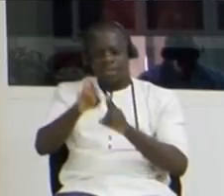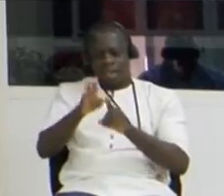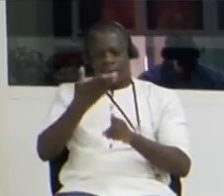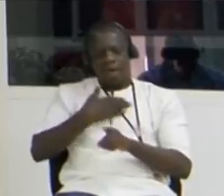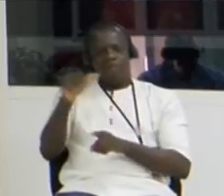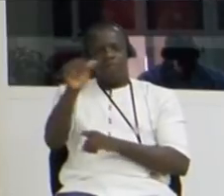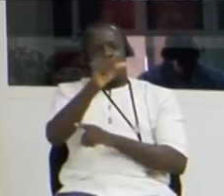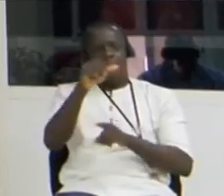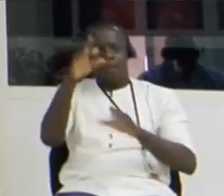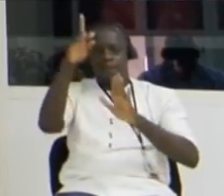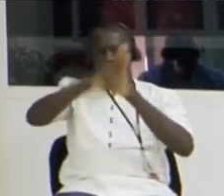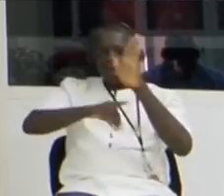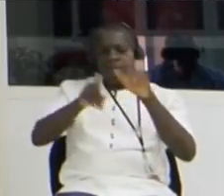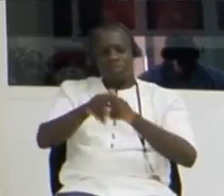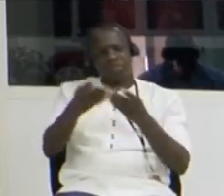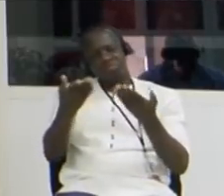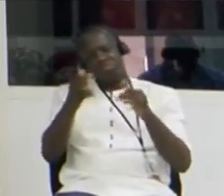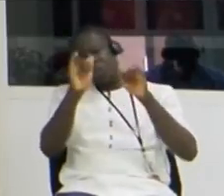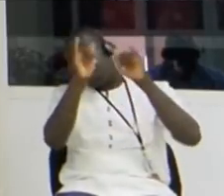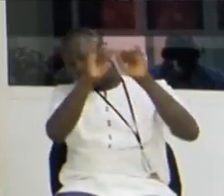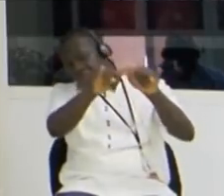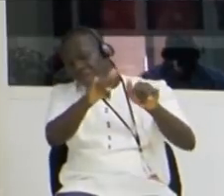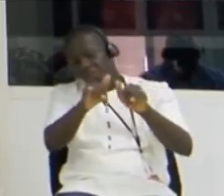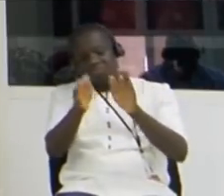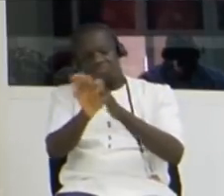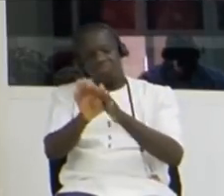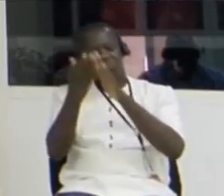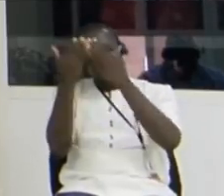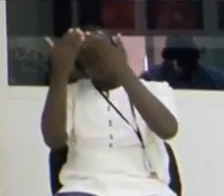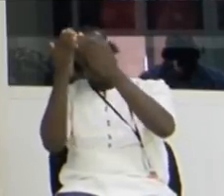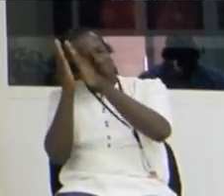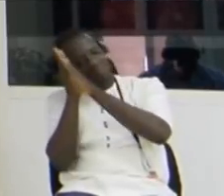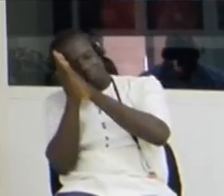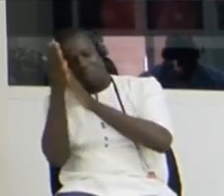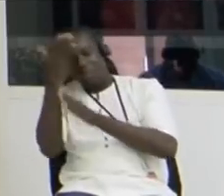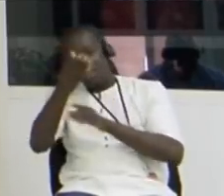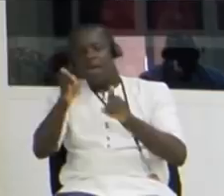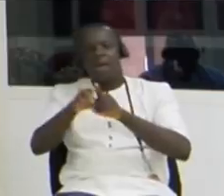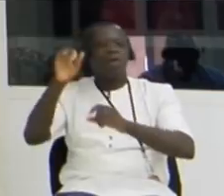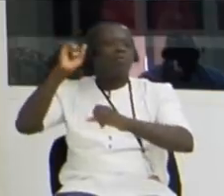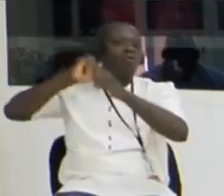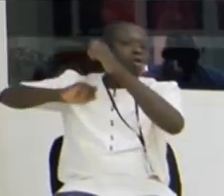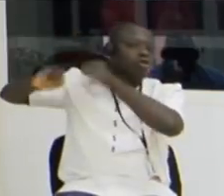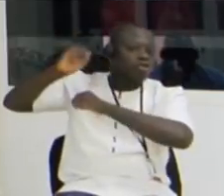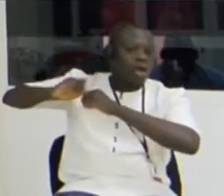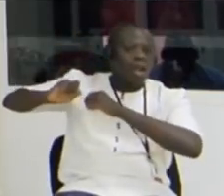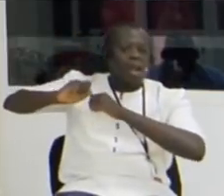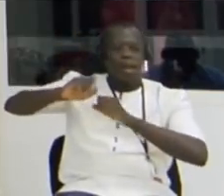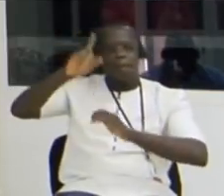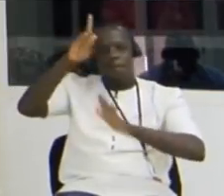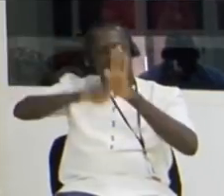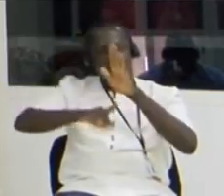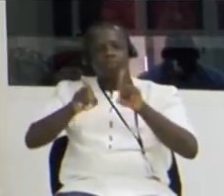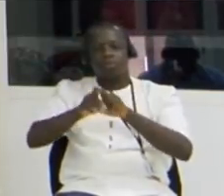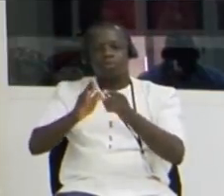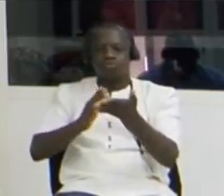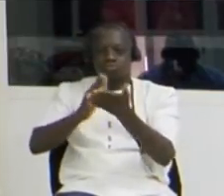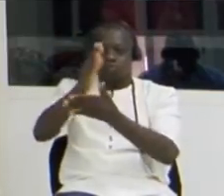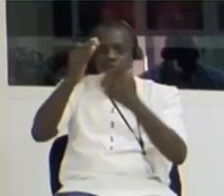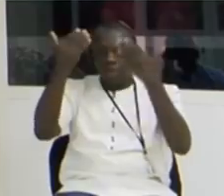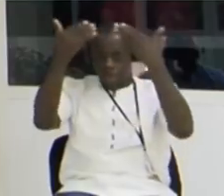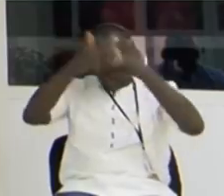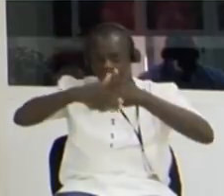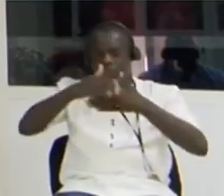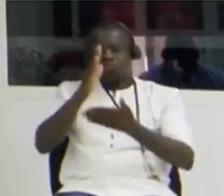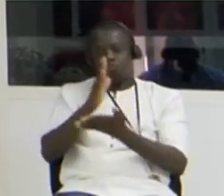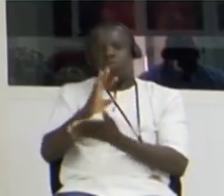night, sometimes they spend the night, and that's the events, that the cultural events that goes through the night. But that one too, if we are